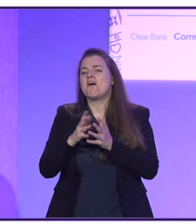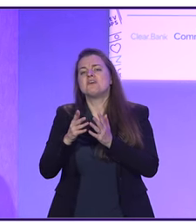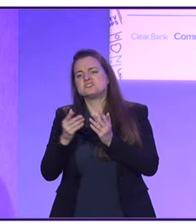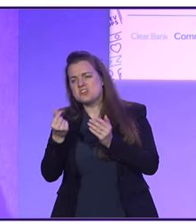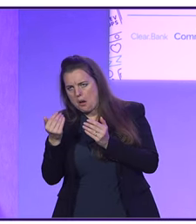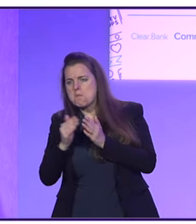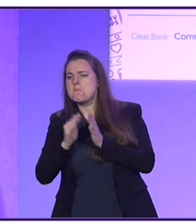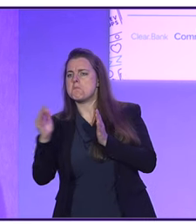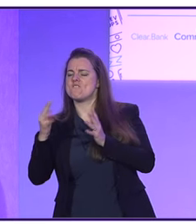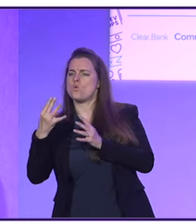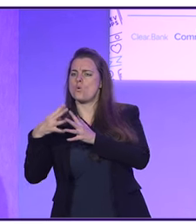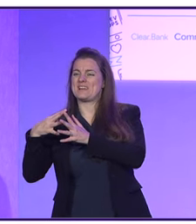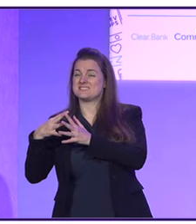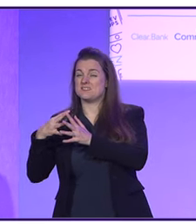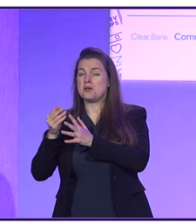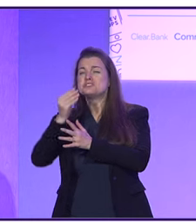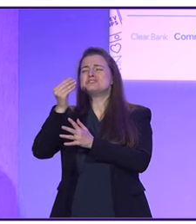2 months, but it's quite rare.